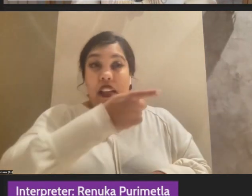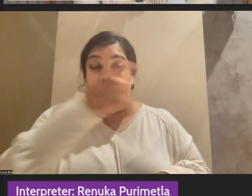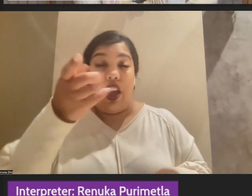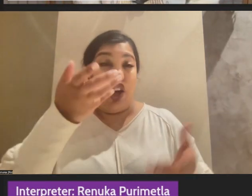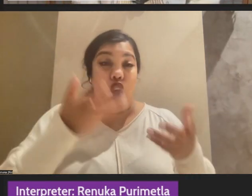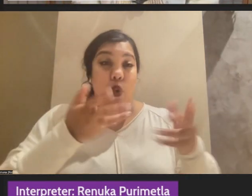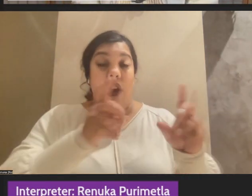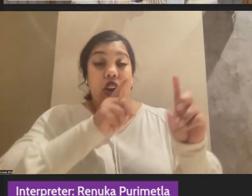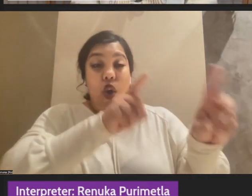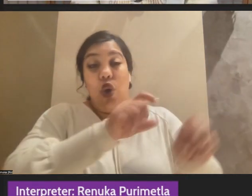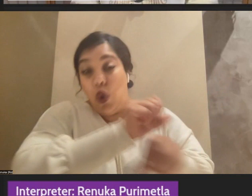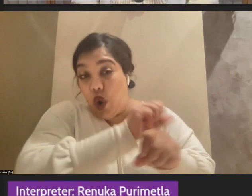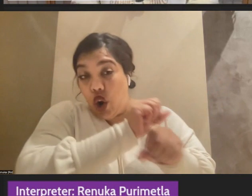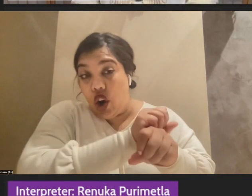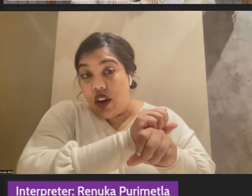No one wants to be sick.